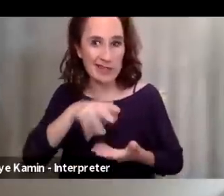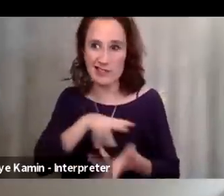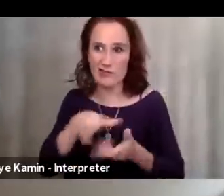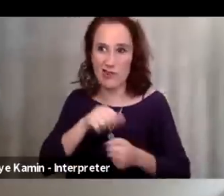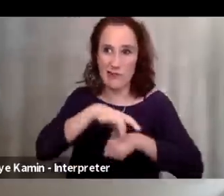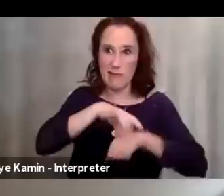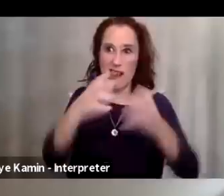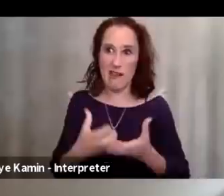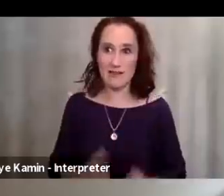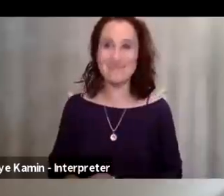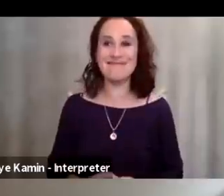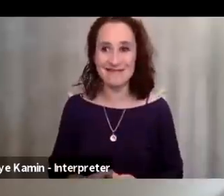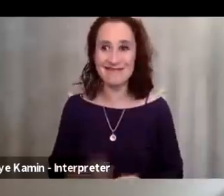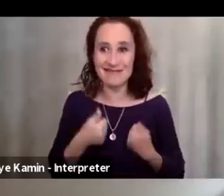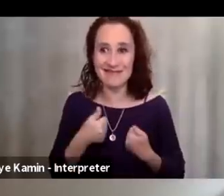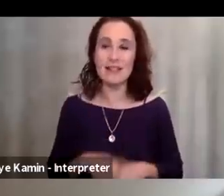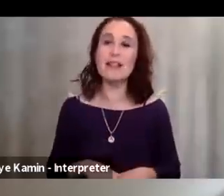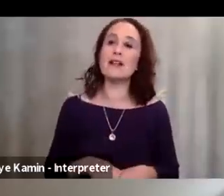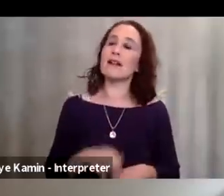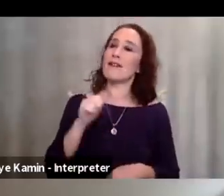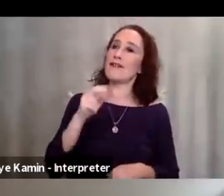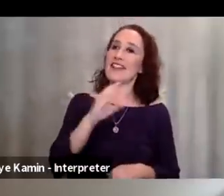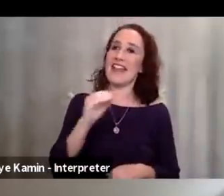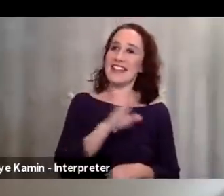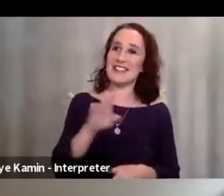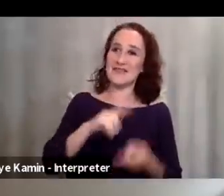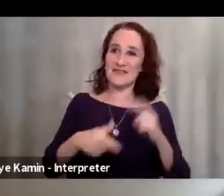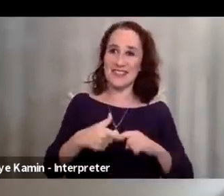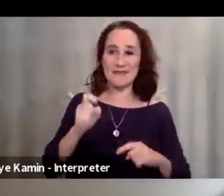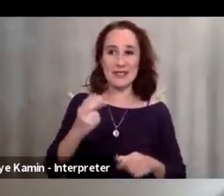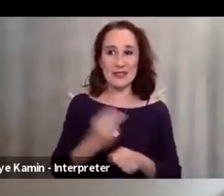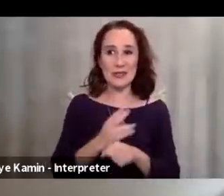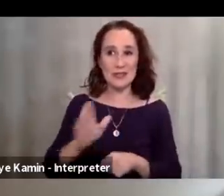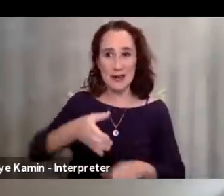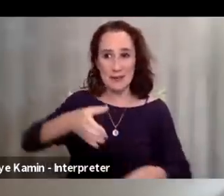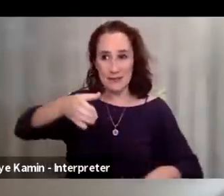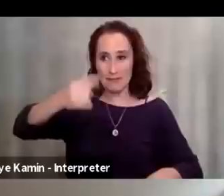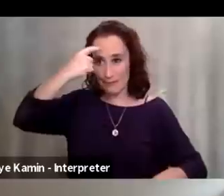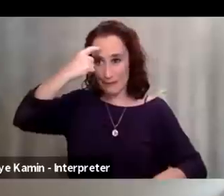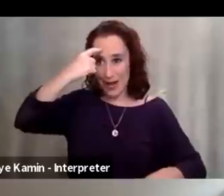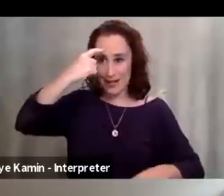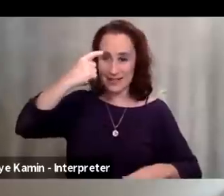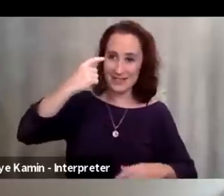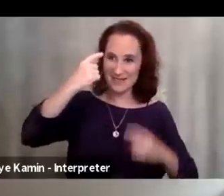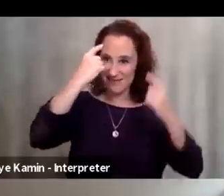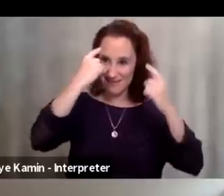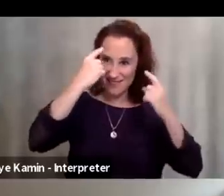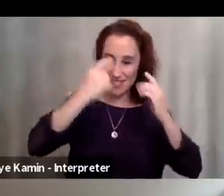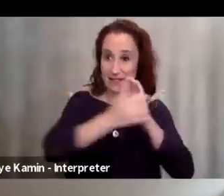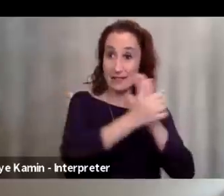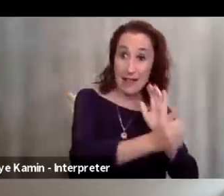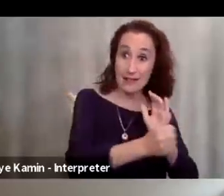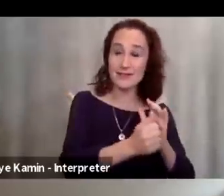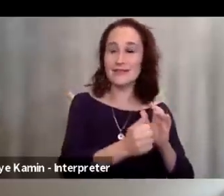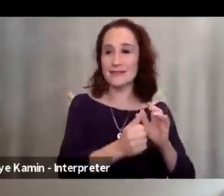So Finn and his friends have to use all of their brains and talents to save the